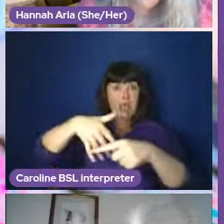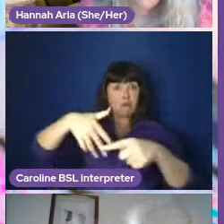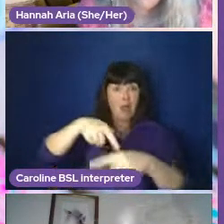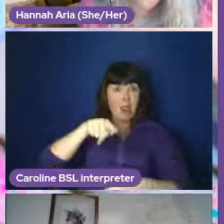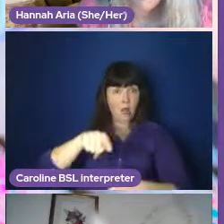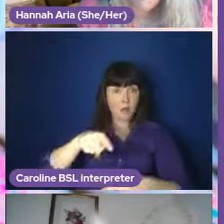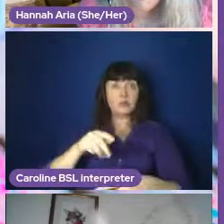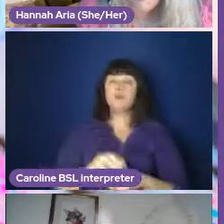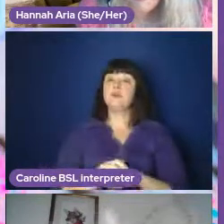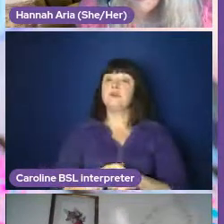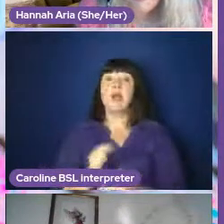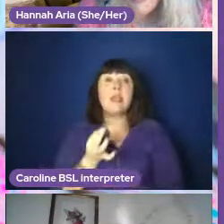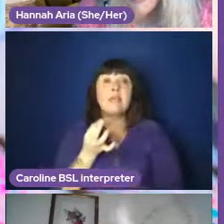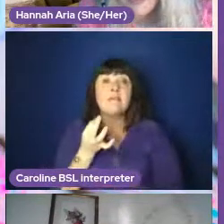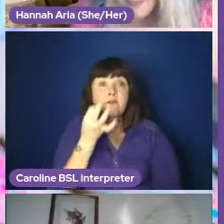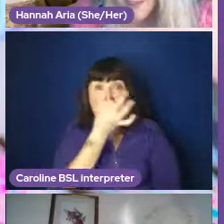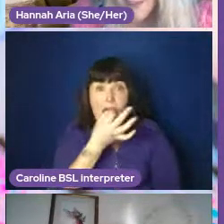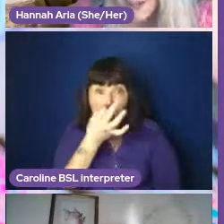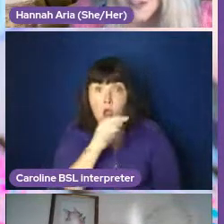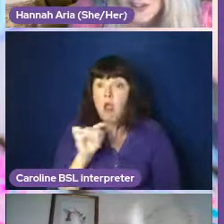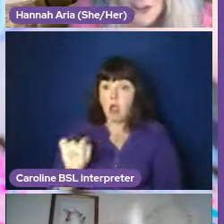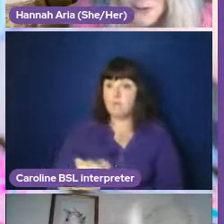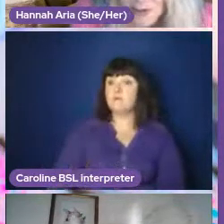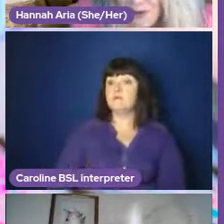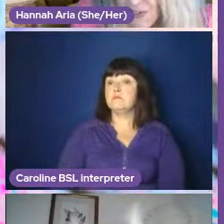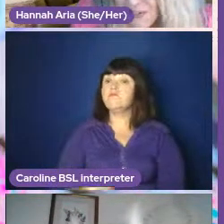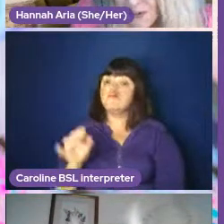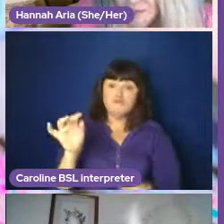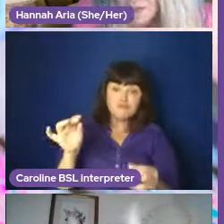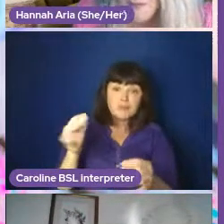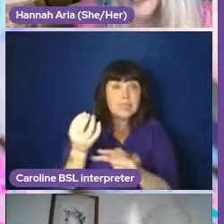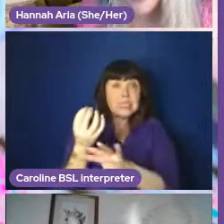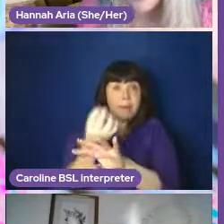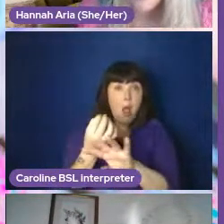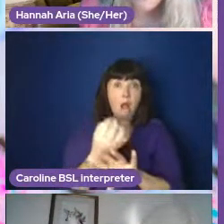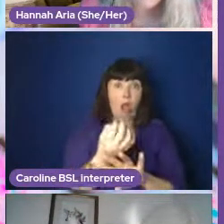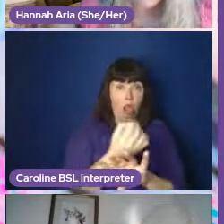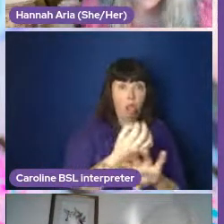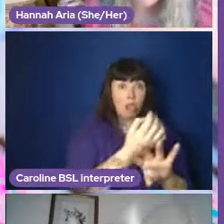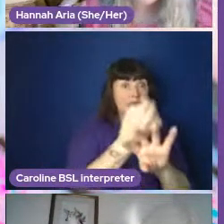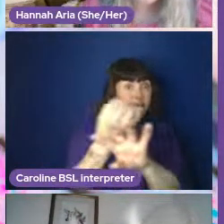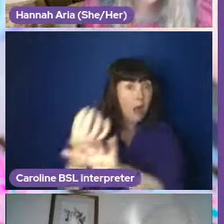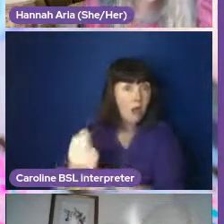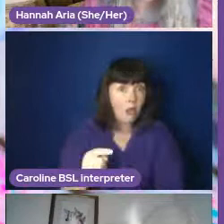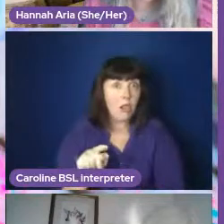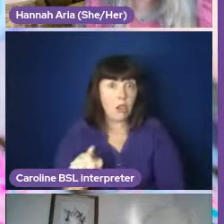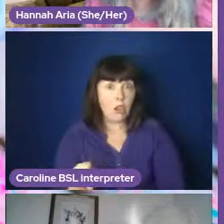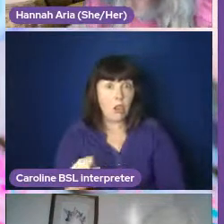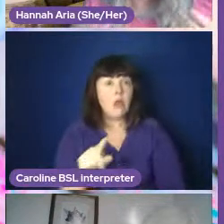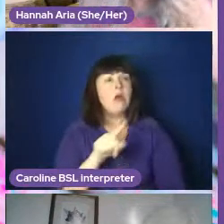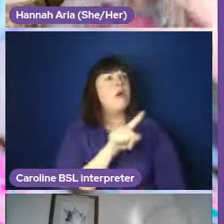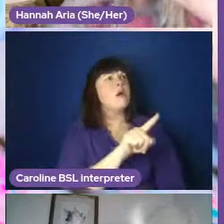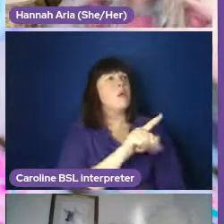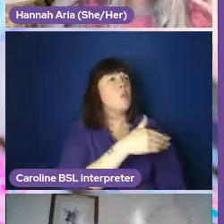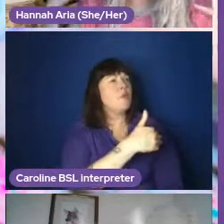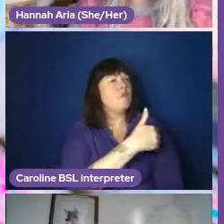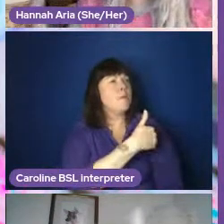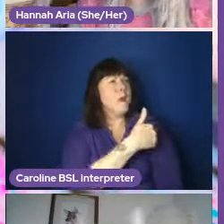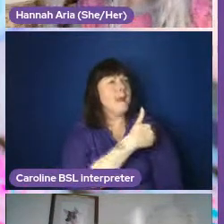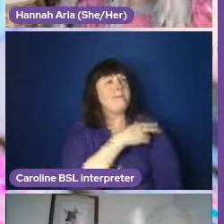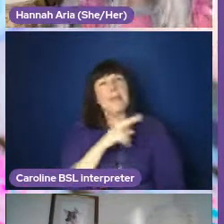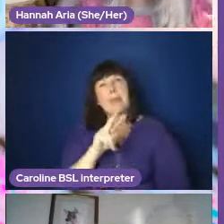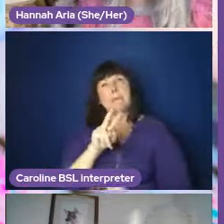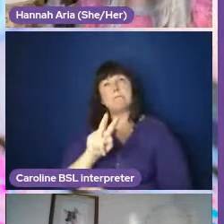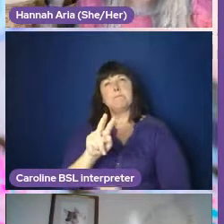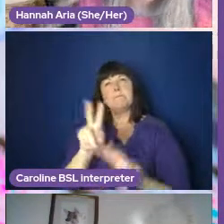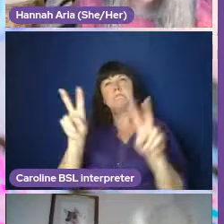And we've even got some sparkles on there. Do you know, it reminds me of sort of, you know, those like pagan images of like the sort of earth